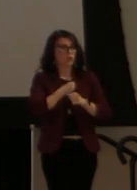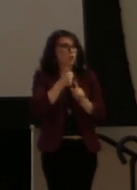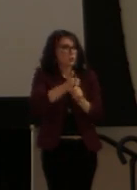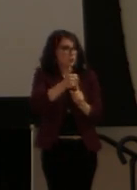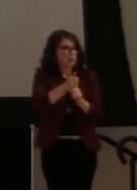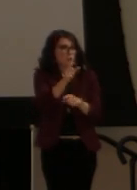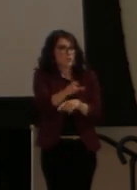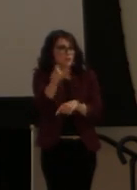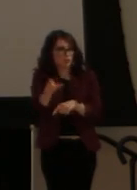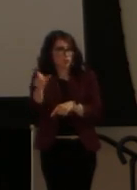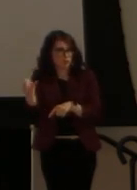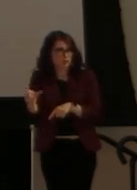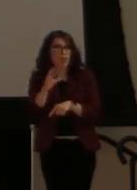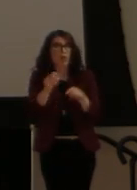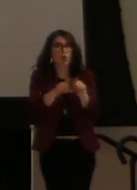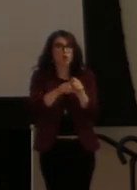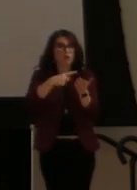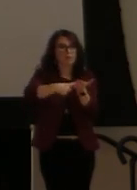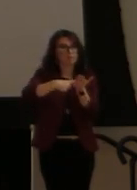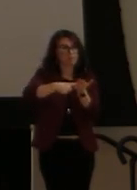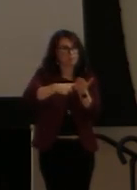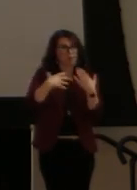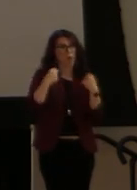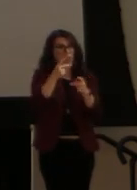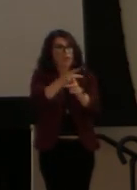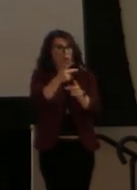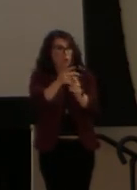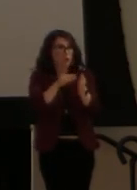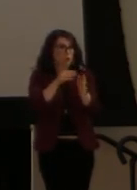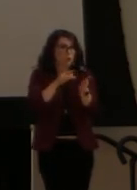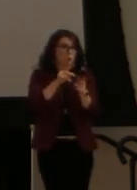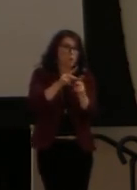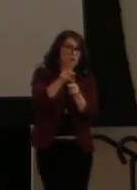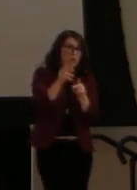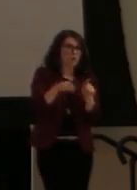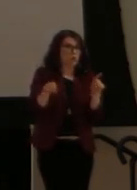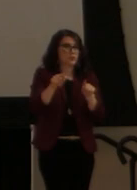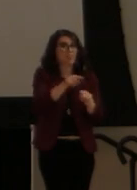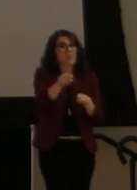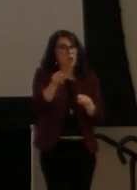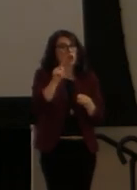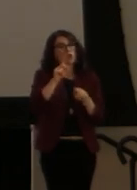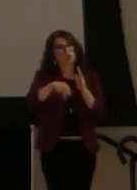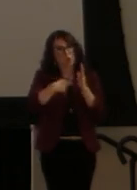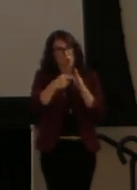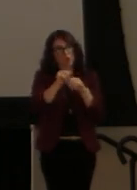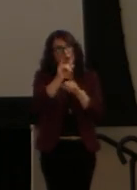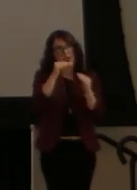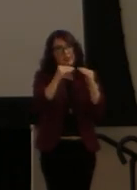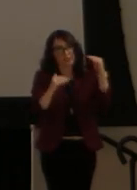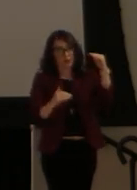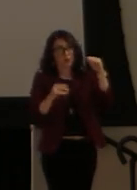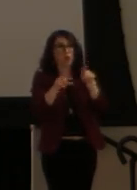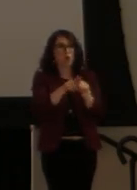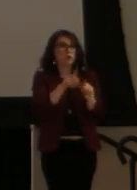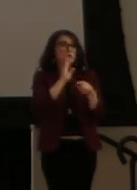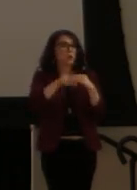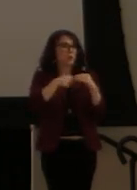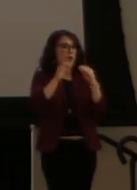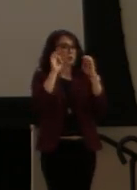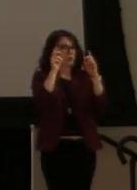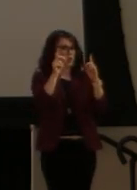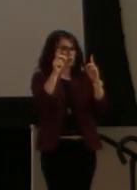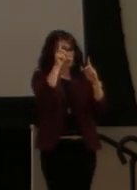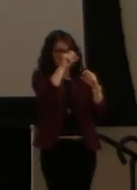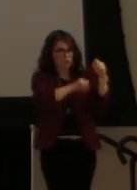individuals and discuss healthcare professionals' roles in these disparities, and also to talk about the educational strategies